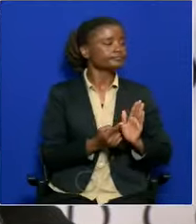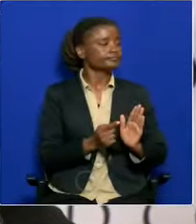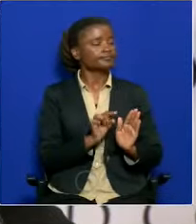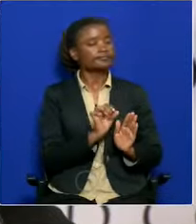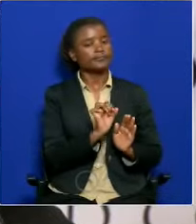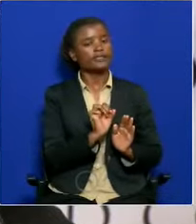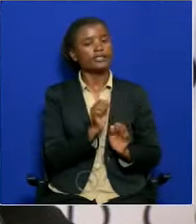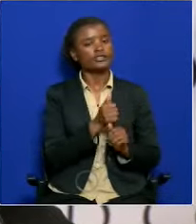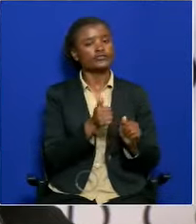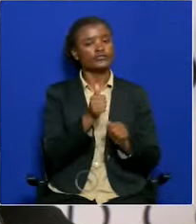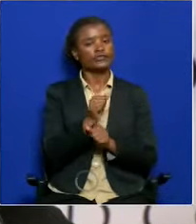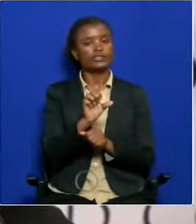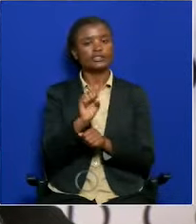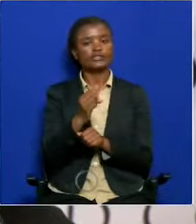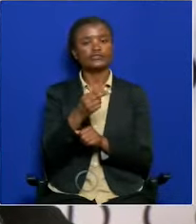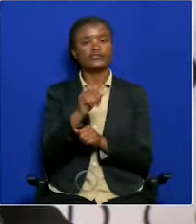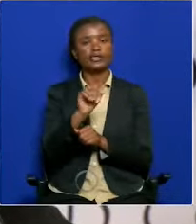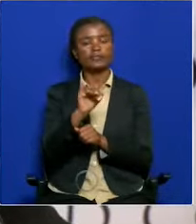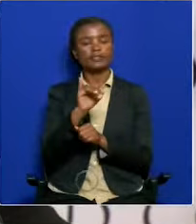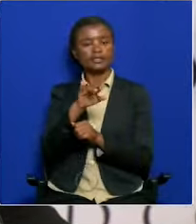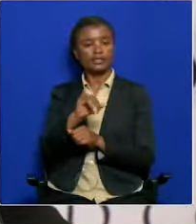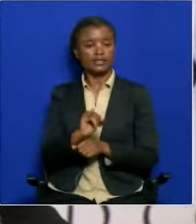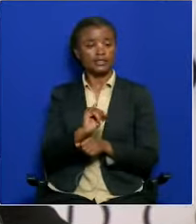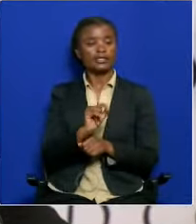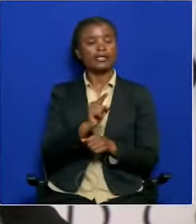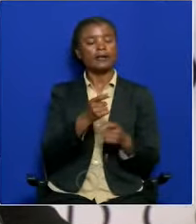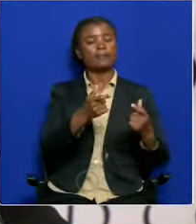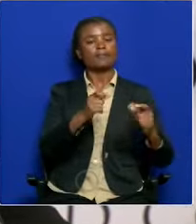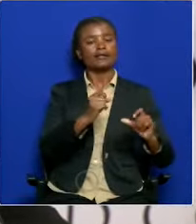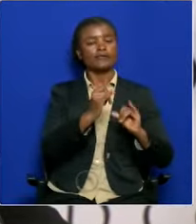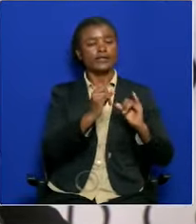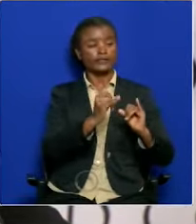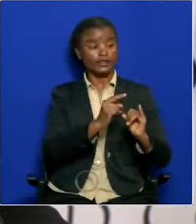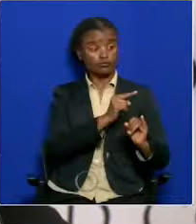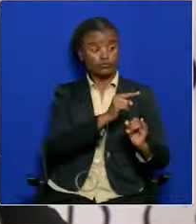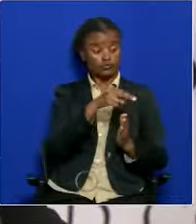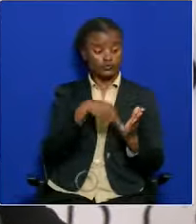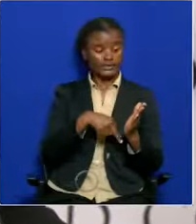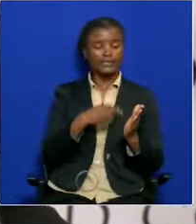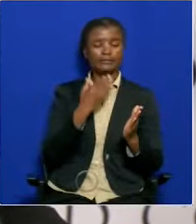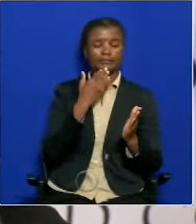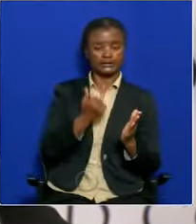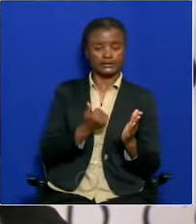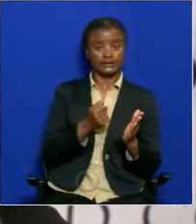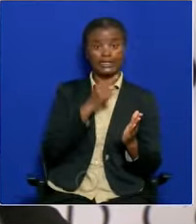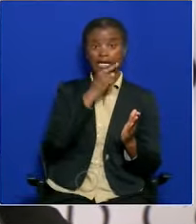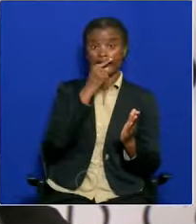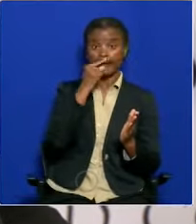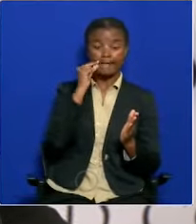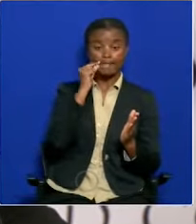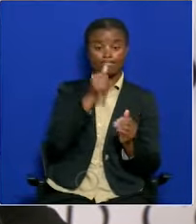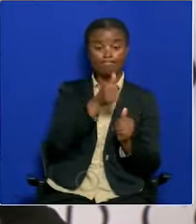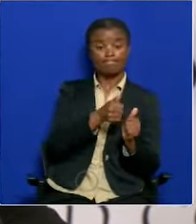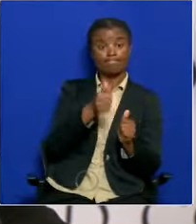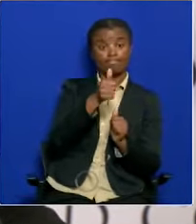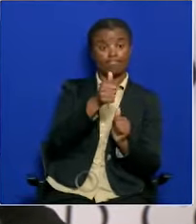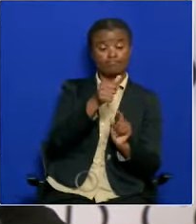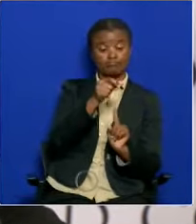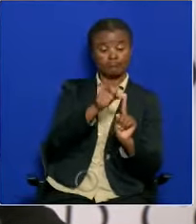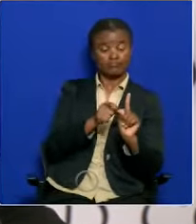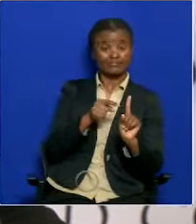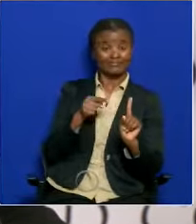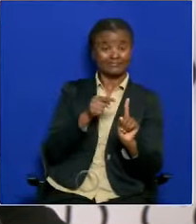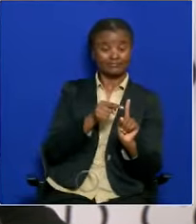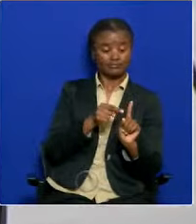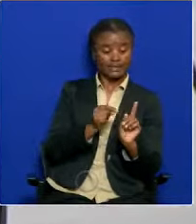read paragraph 11, if you can scratch out the name of the sergeant that appears there and refer to him